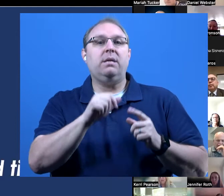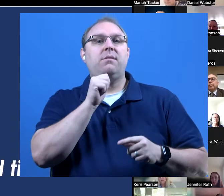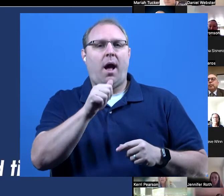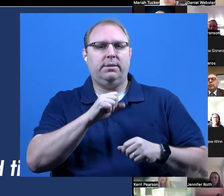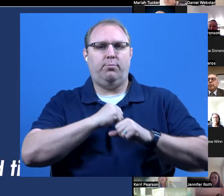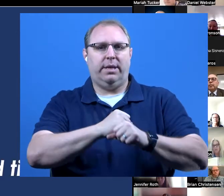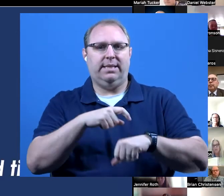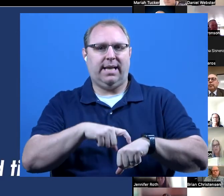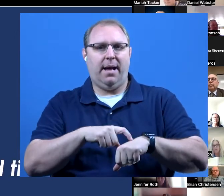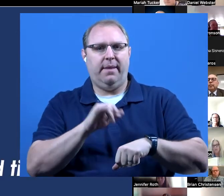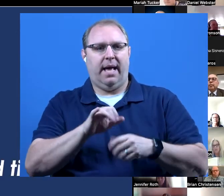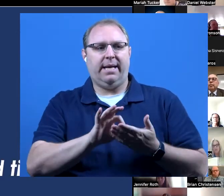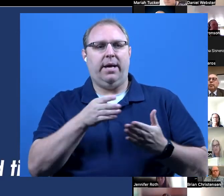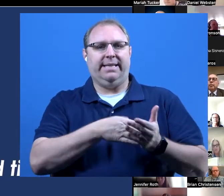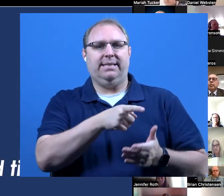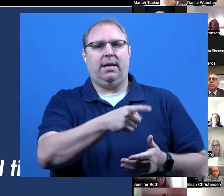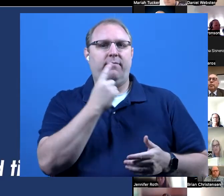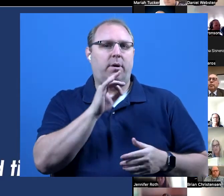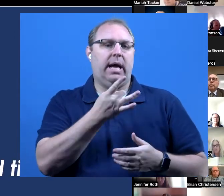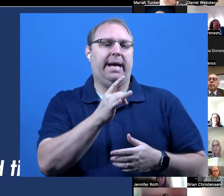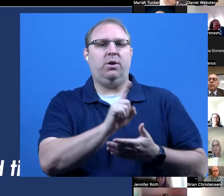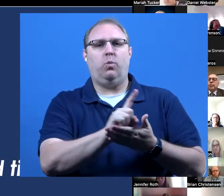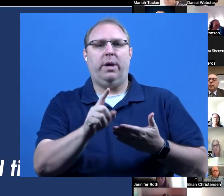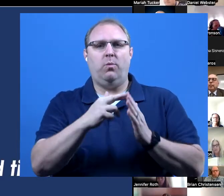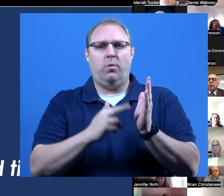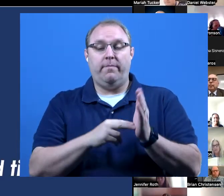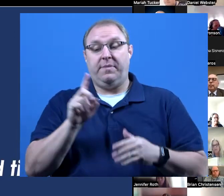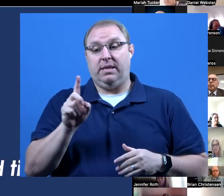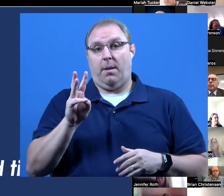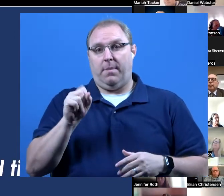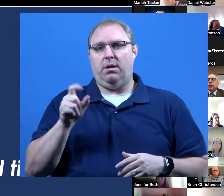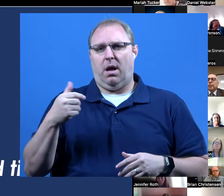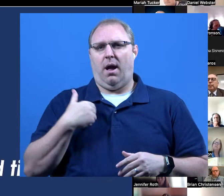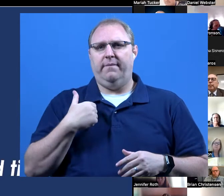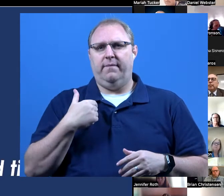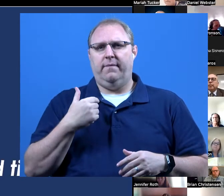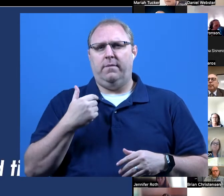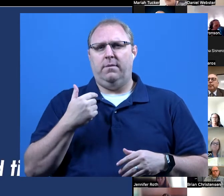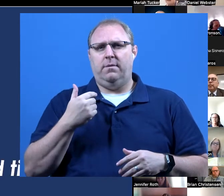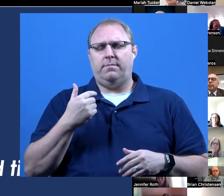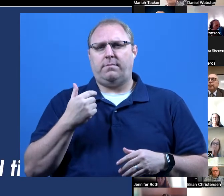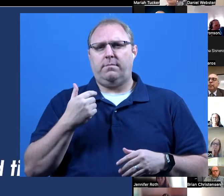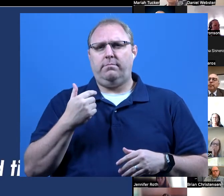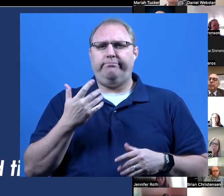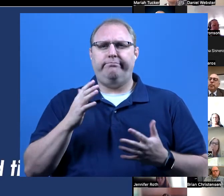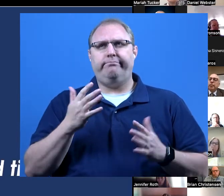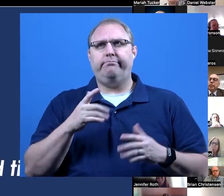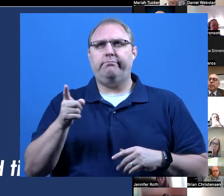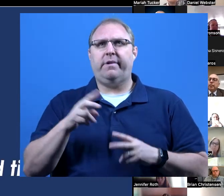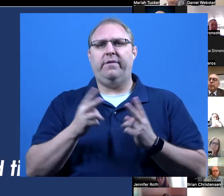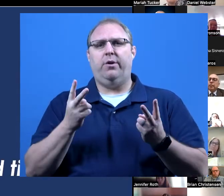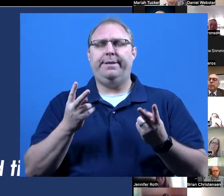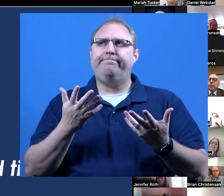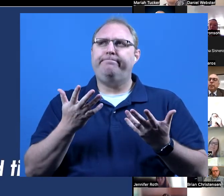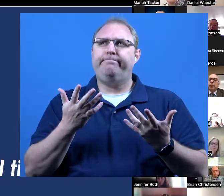how much time an employee may have entered that's not protected and counts against them as the 18-week rule. And DWS